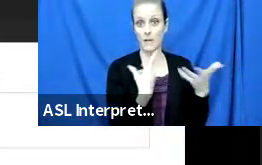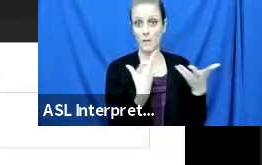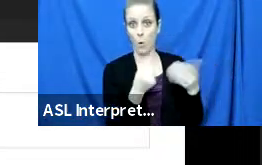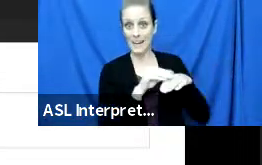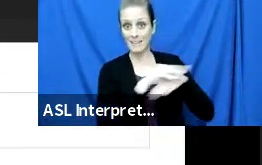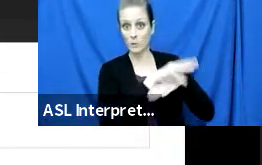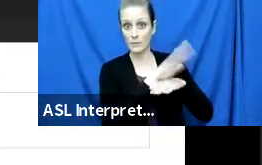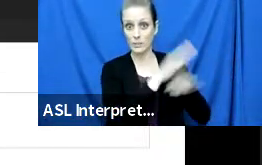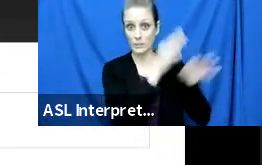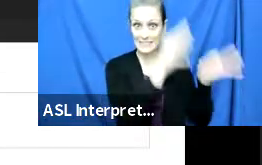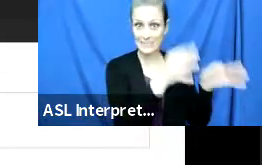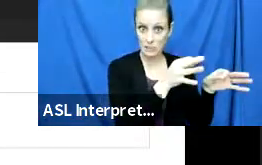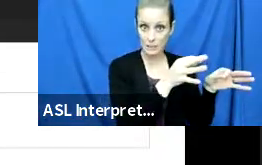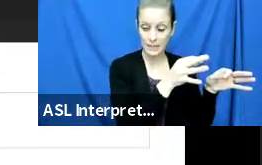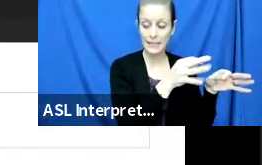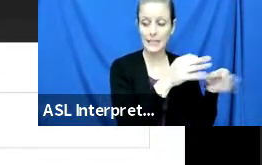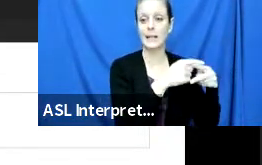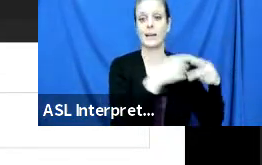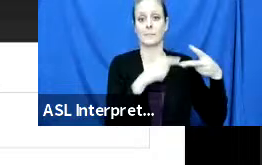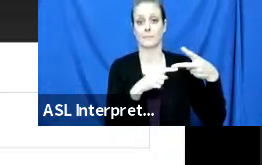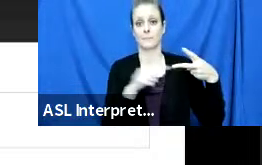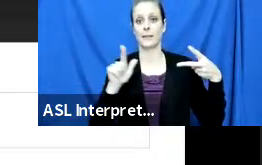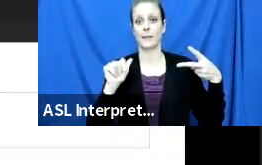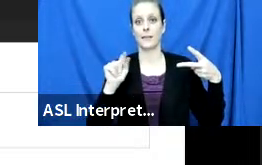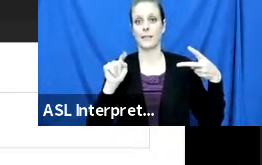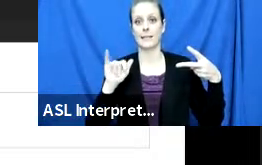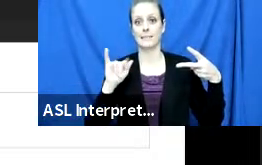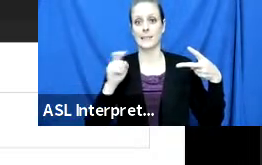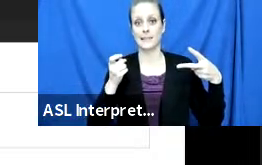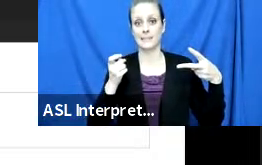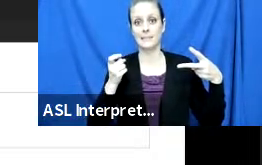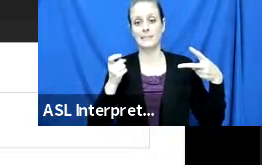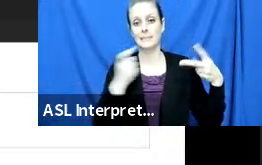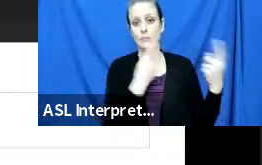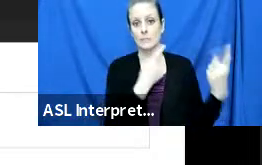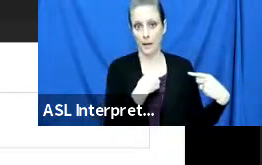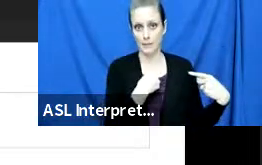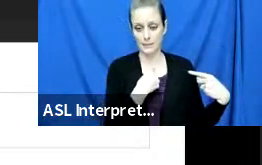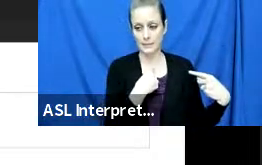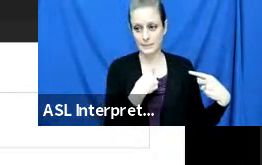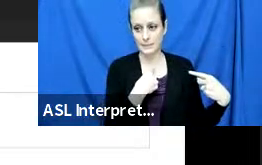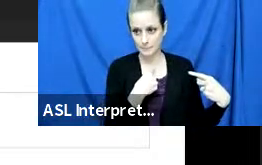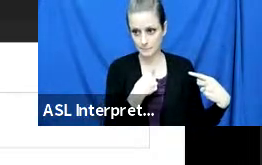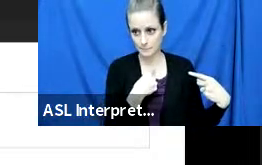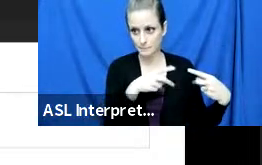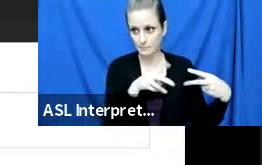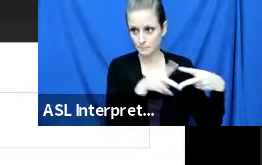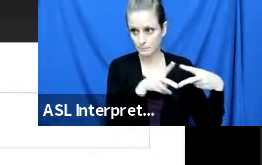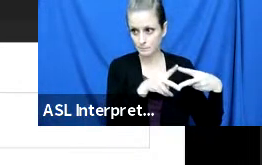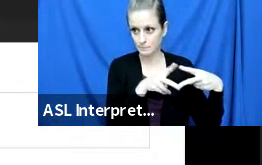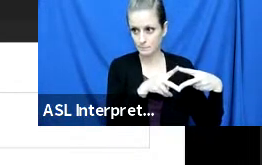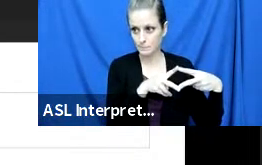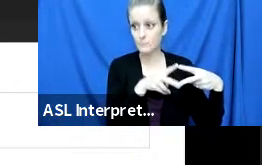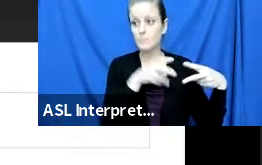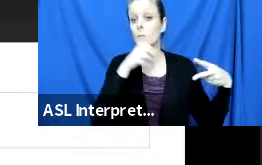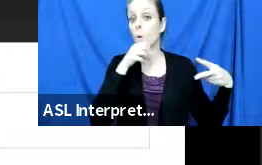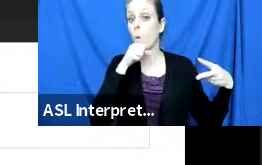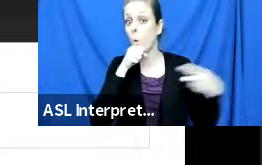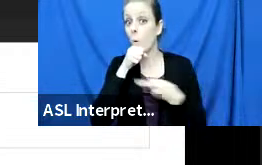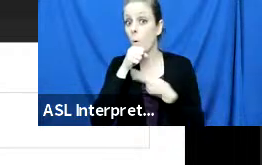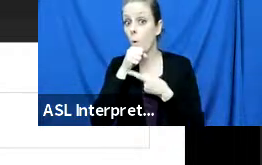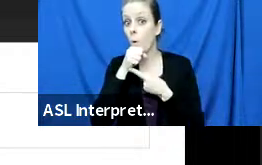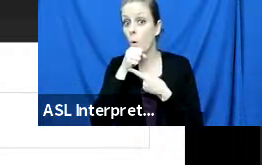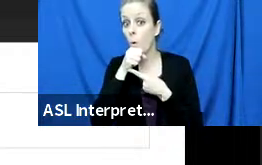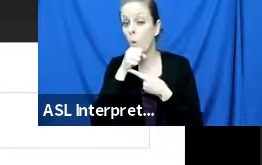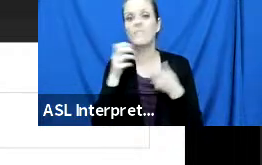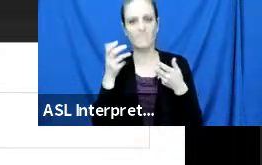next to Latinx respondents and what they told us. In orange, those represent the